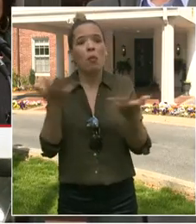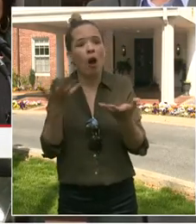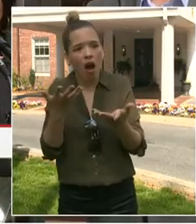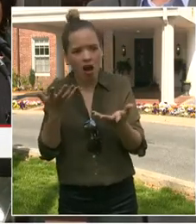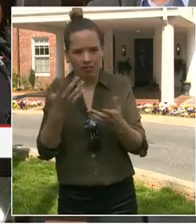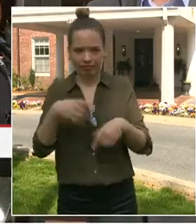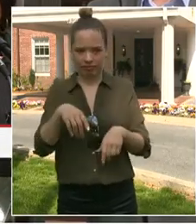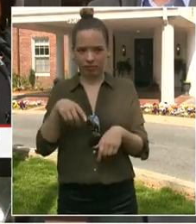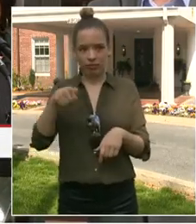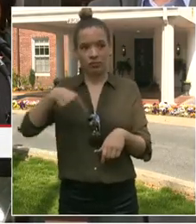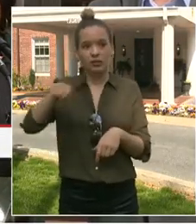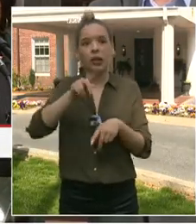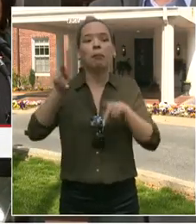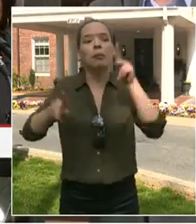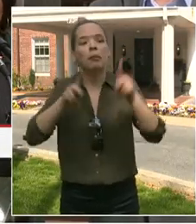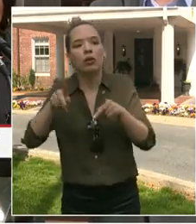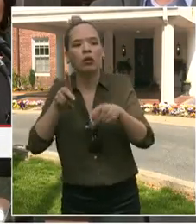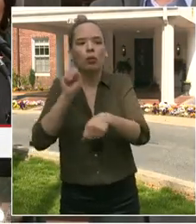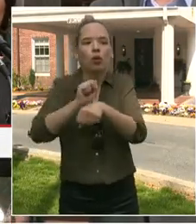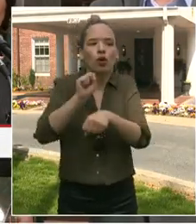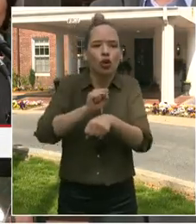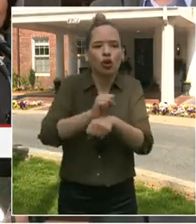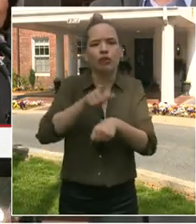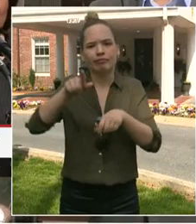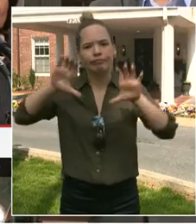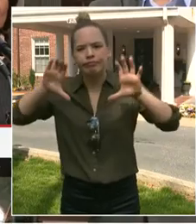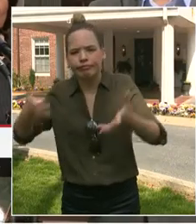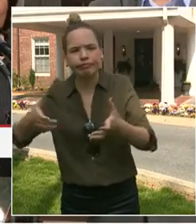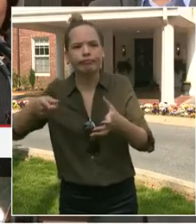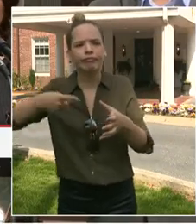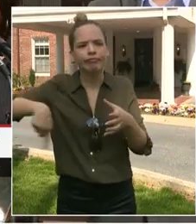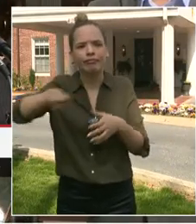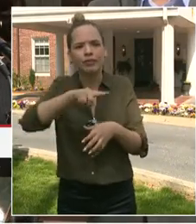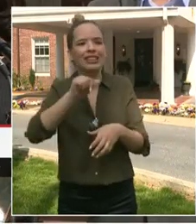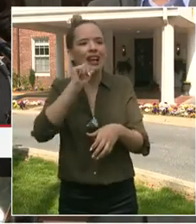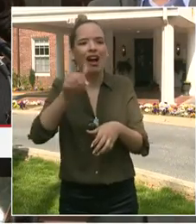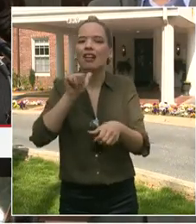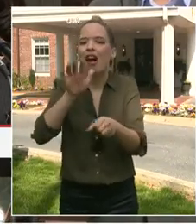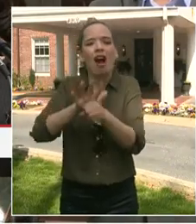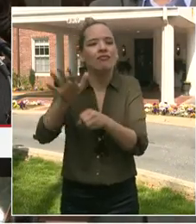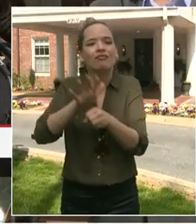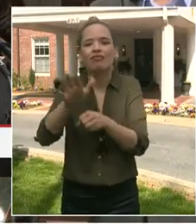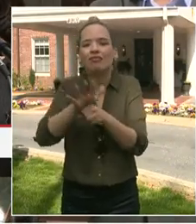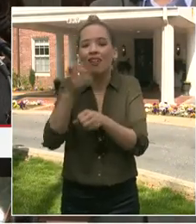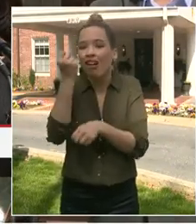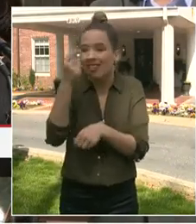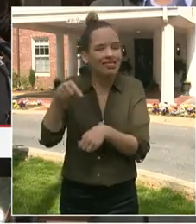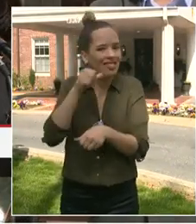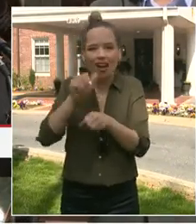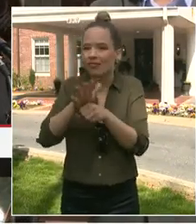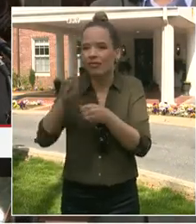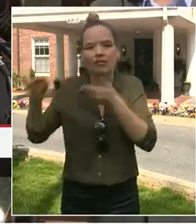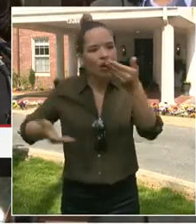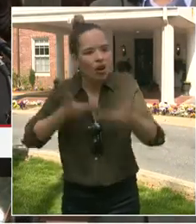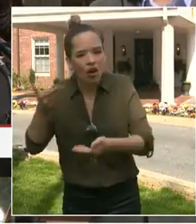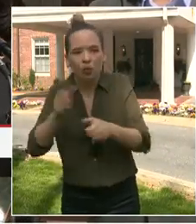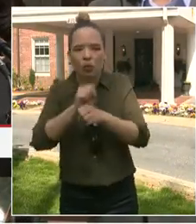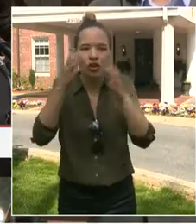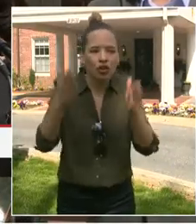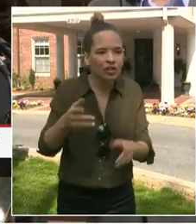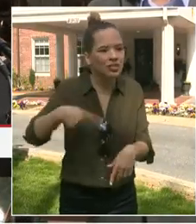have enough people taking care of our seniors, and we don't have enough people engaged as professionals in the healthcare sector in